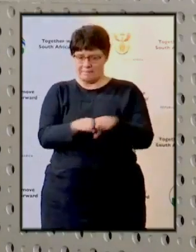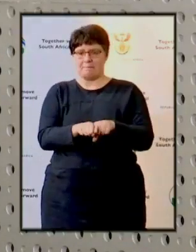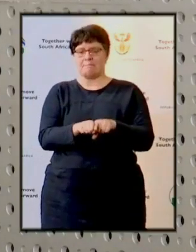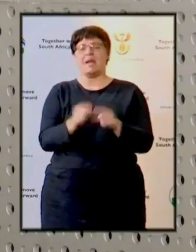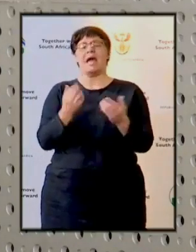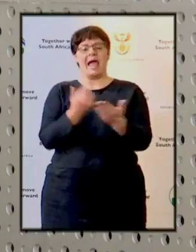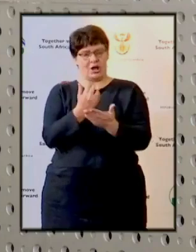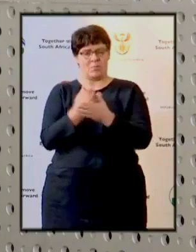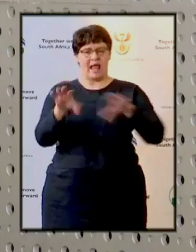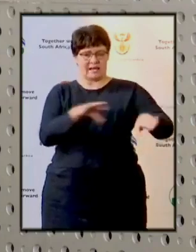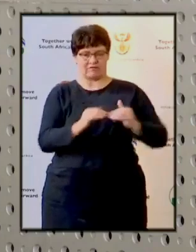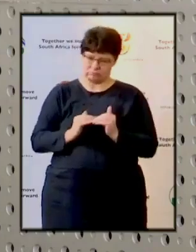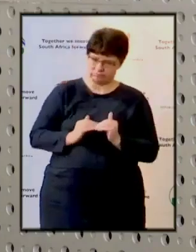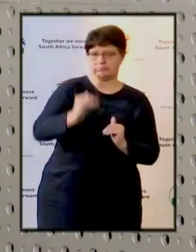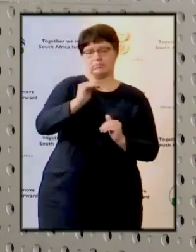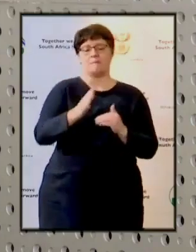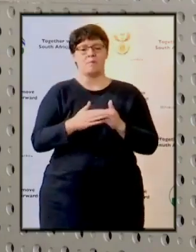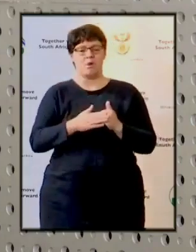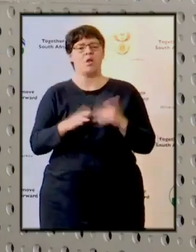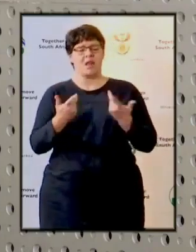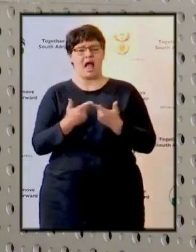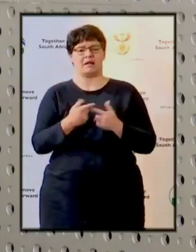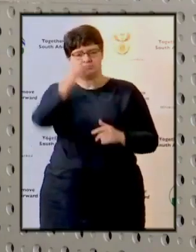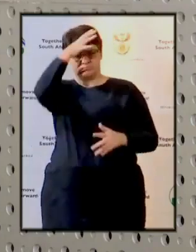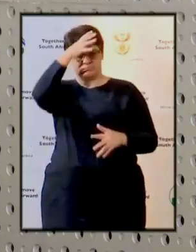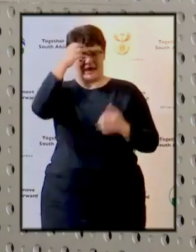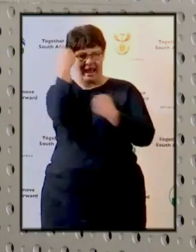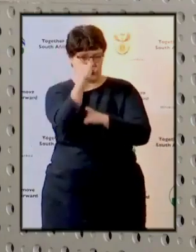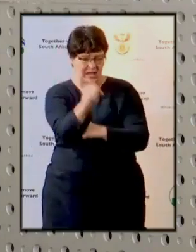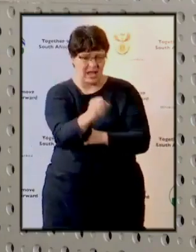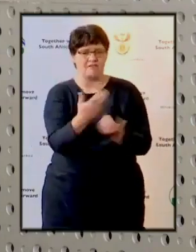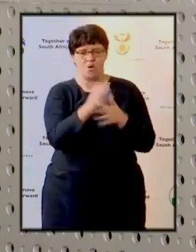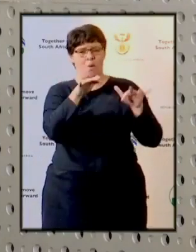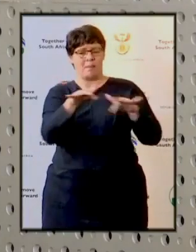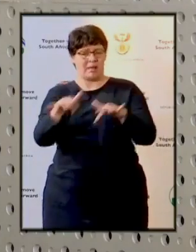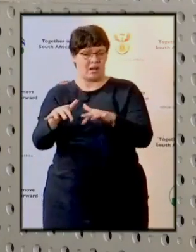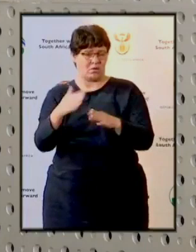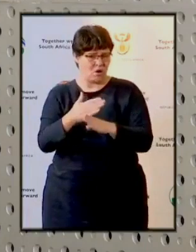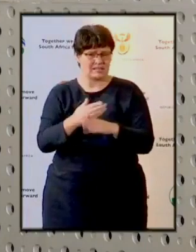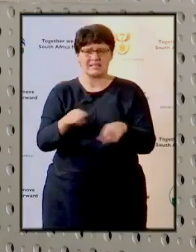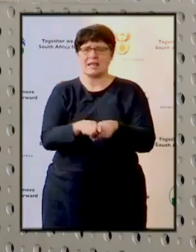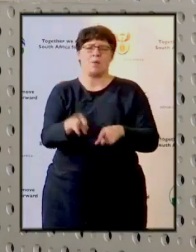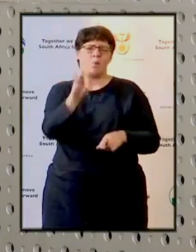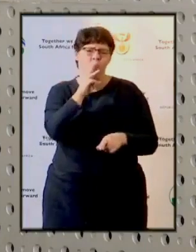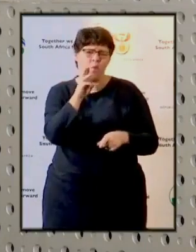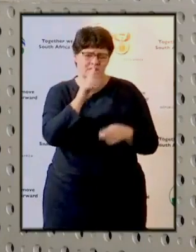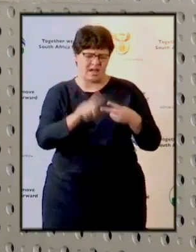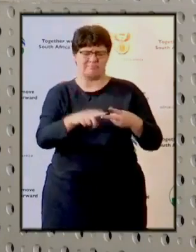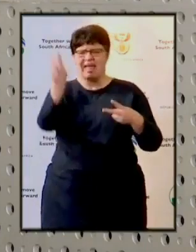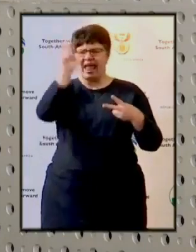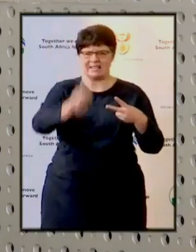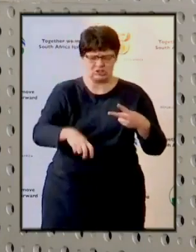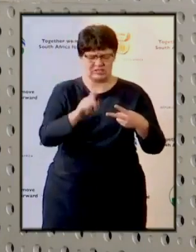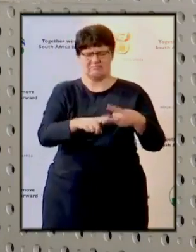economic activities covering civil engineering for public works in areas like water and energy and